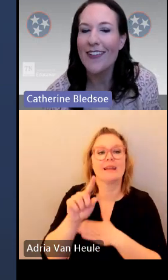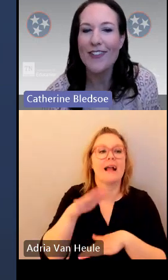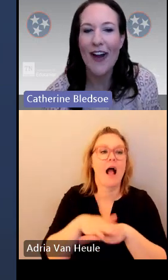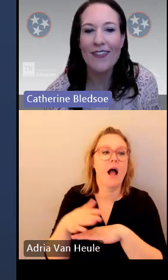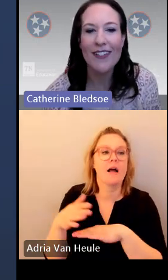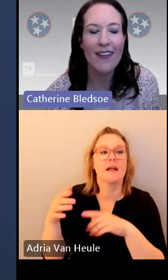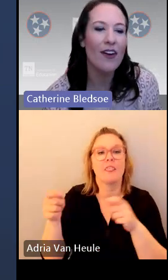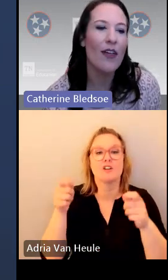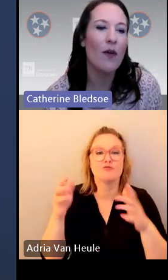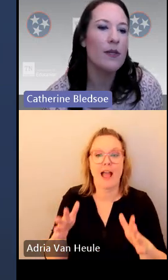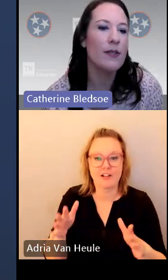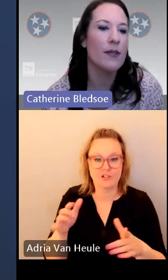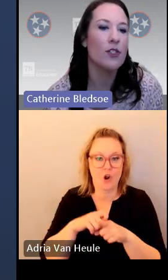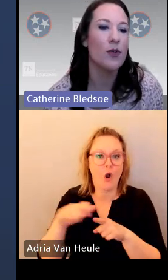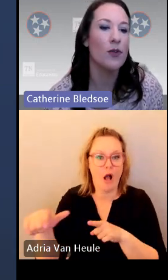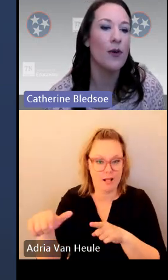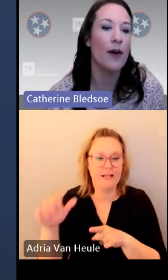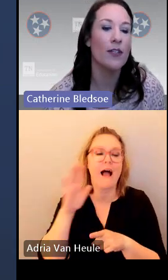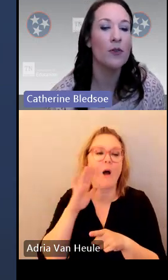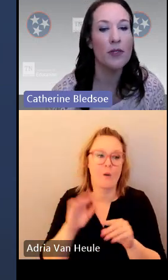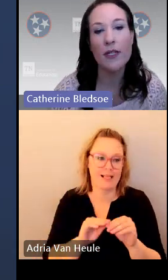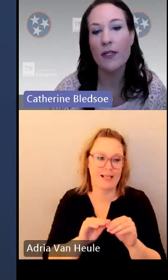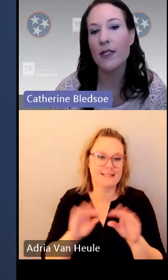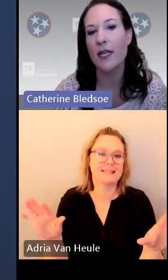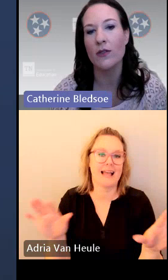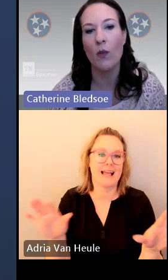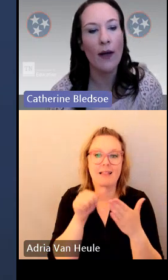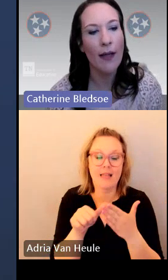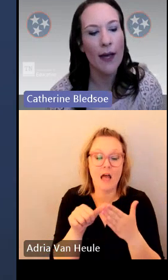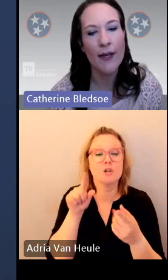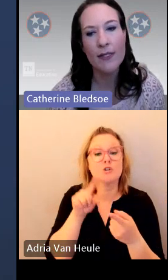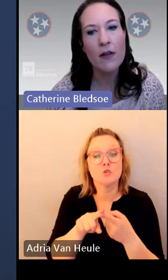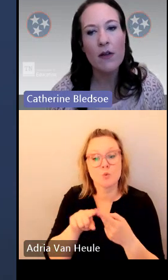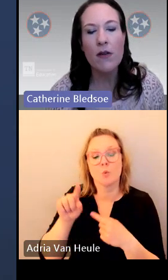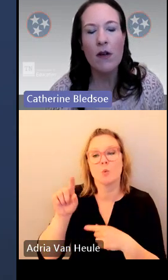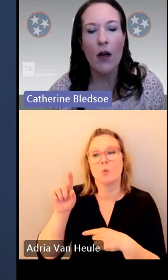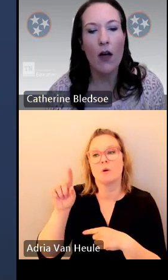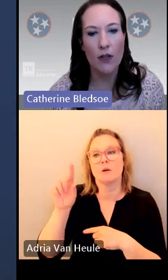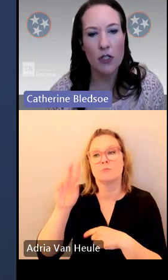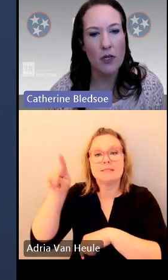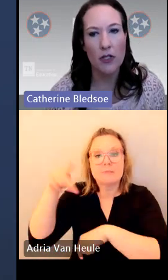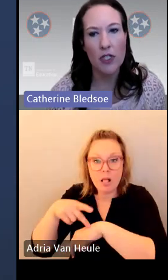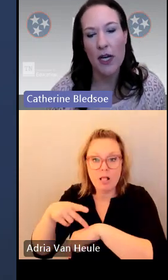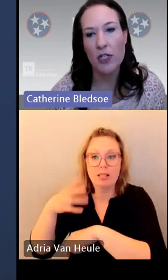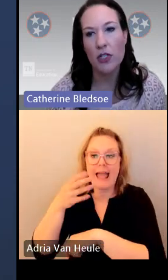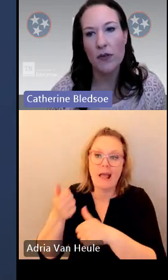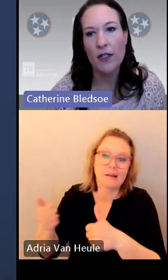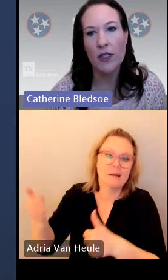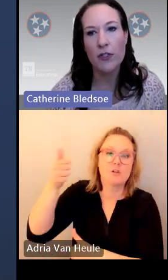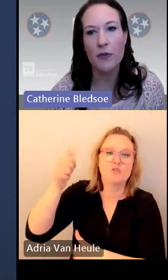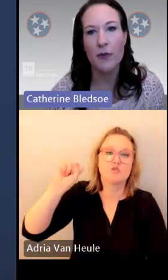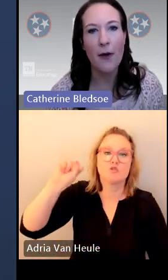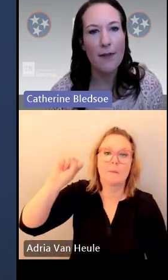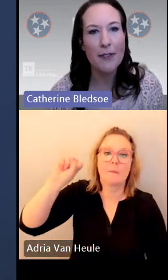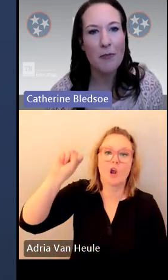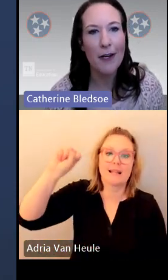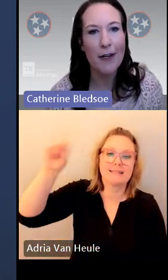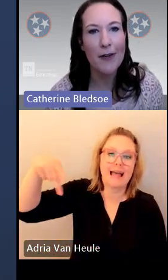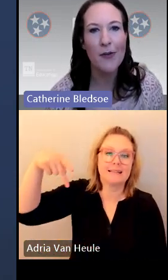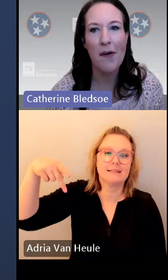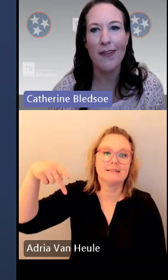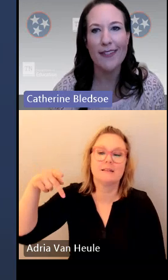process of drafting a letter that will be sent to superintendents as well as all of our special education directors, because we